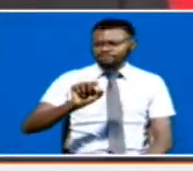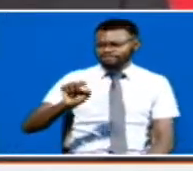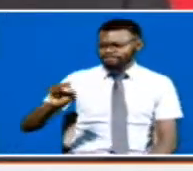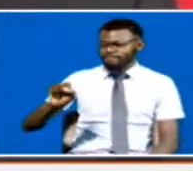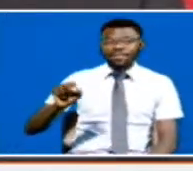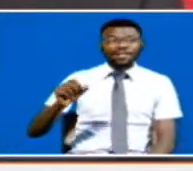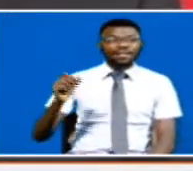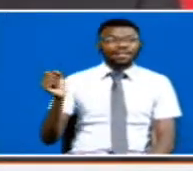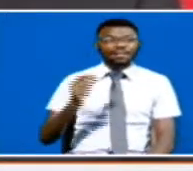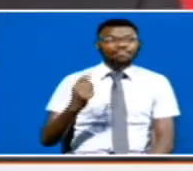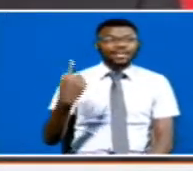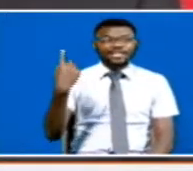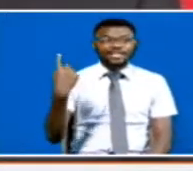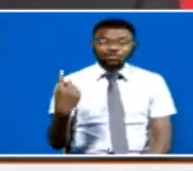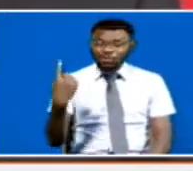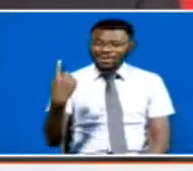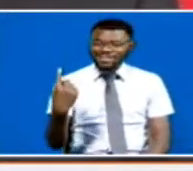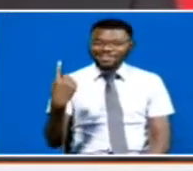January watakuwa kazini.